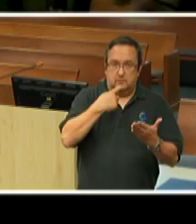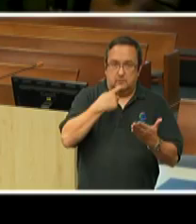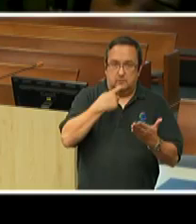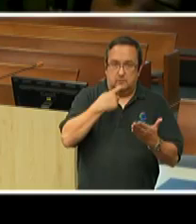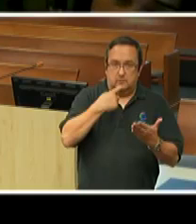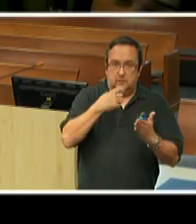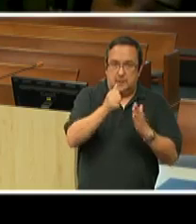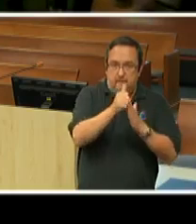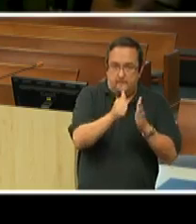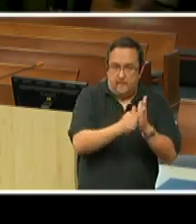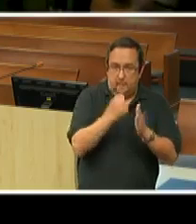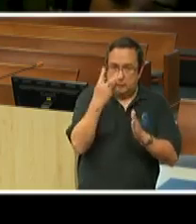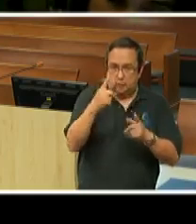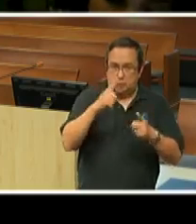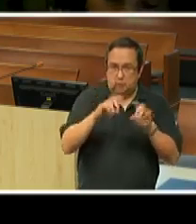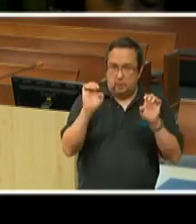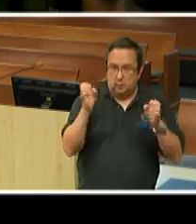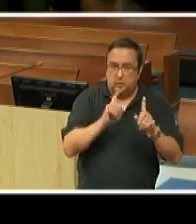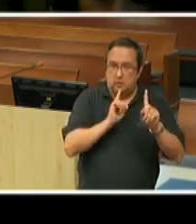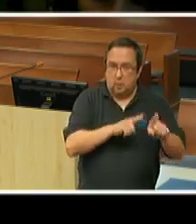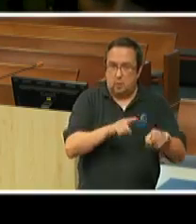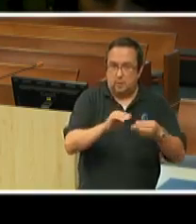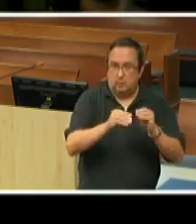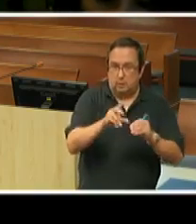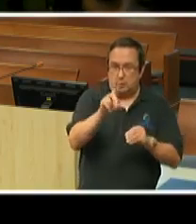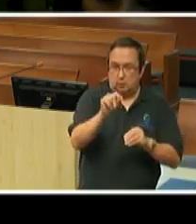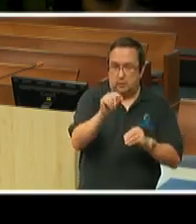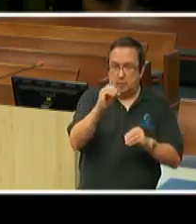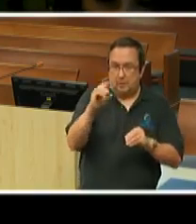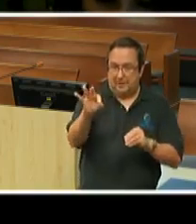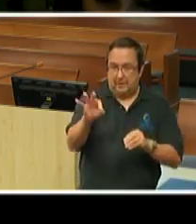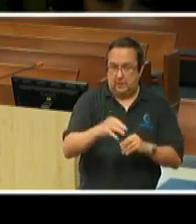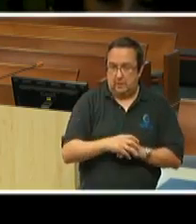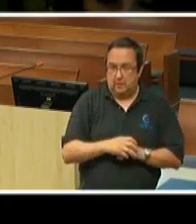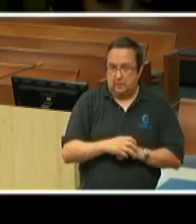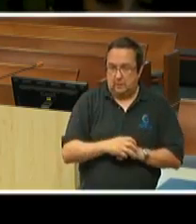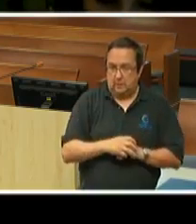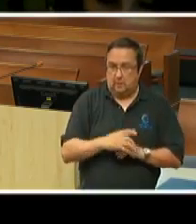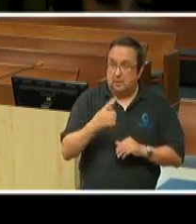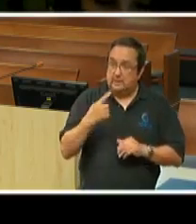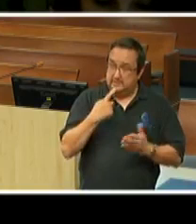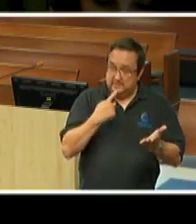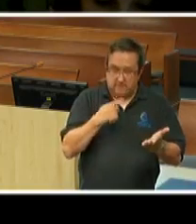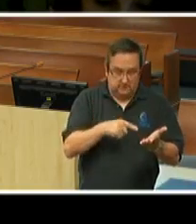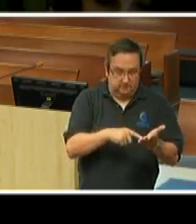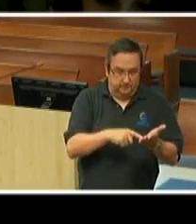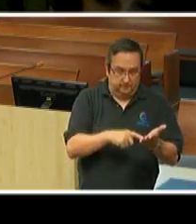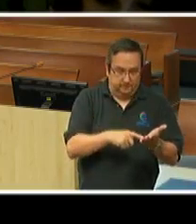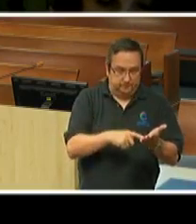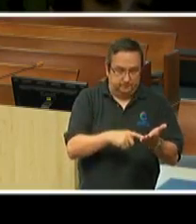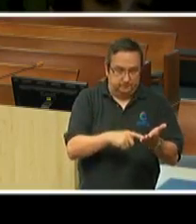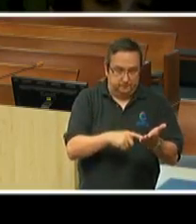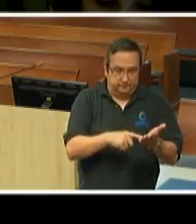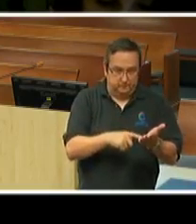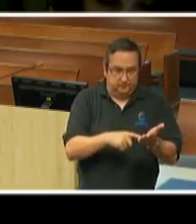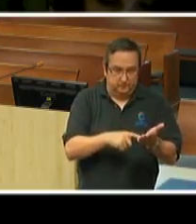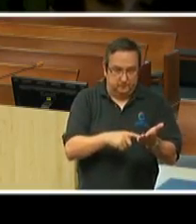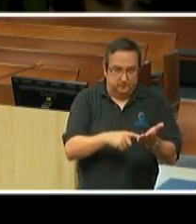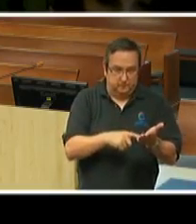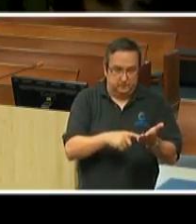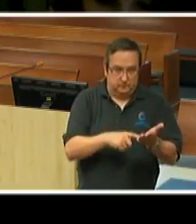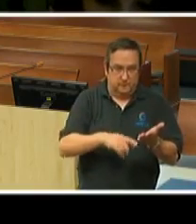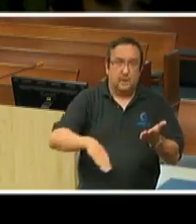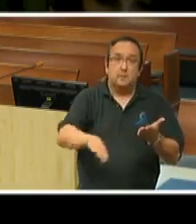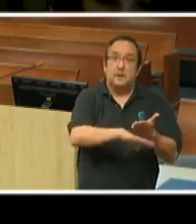Amendment 2 to Emergency Order 2009. And what that does is it basically,